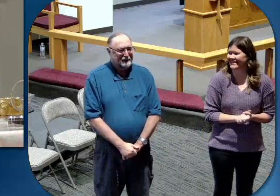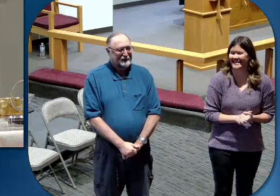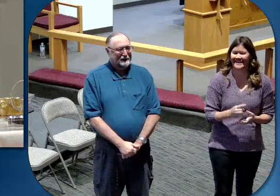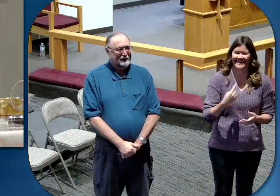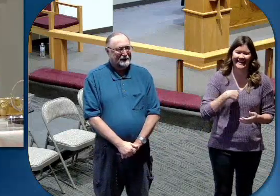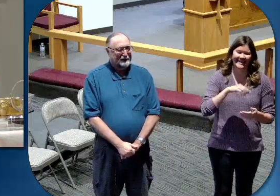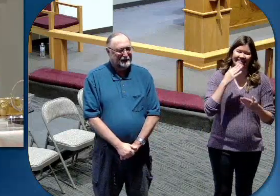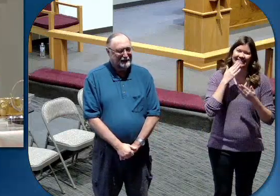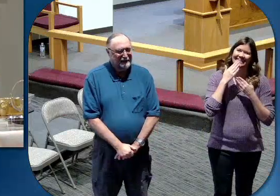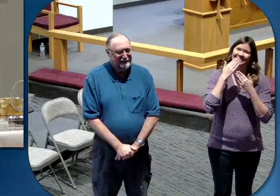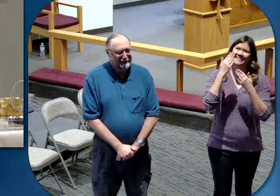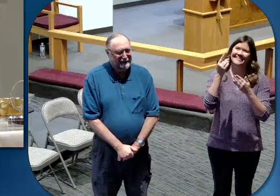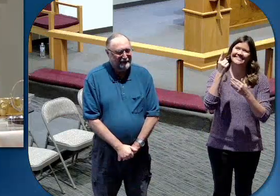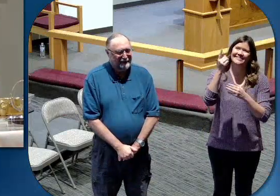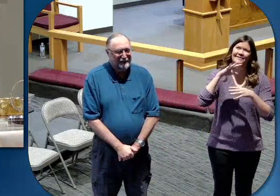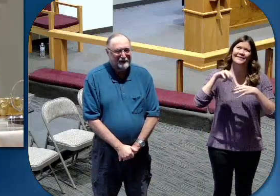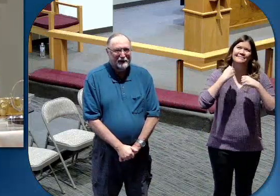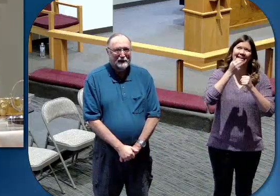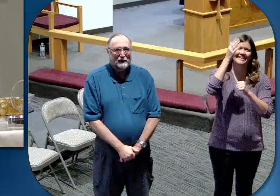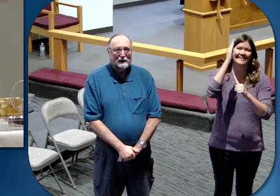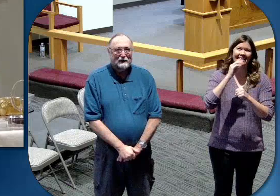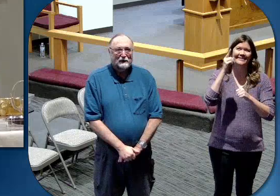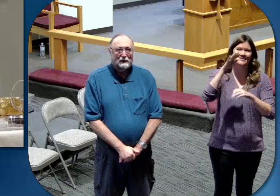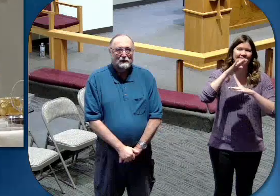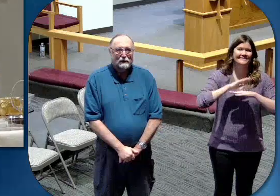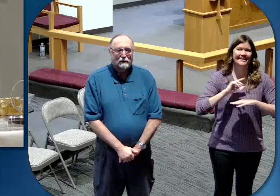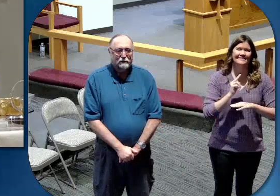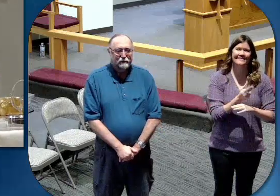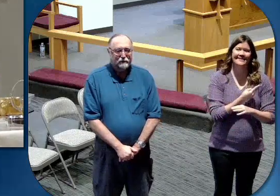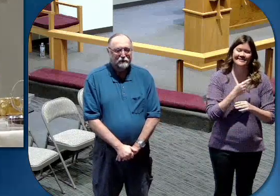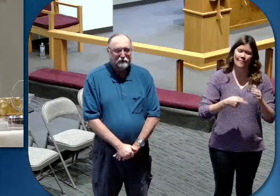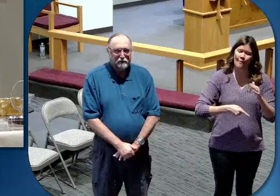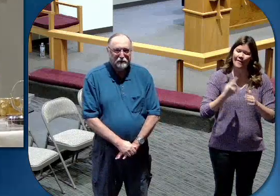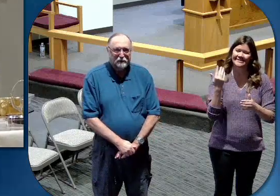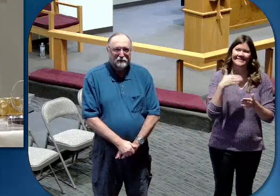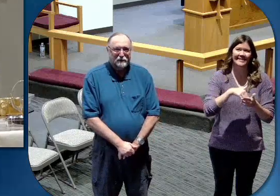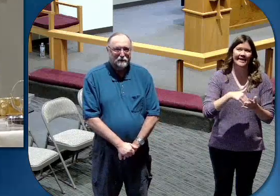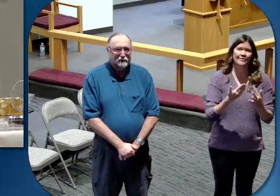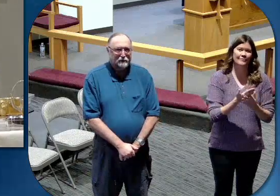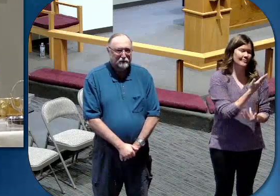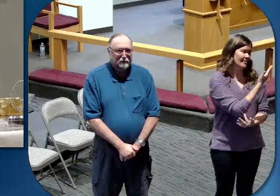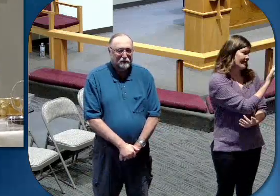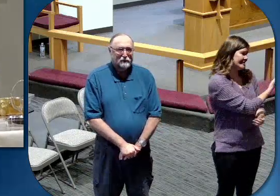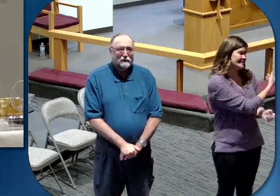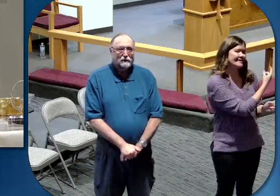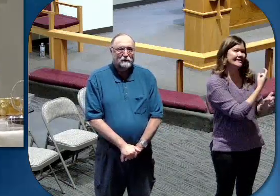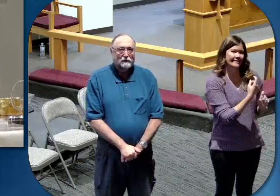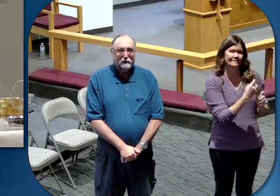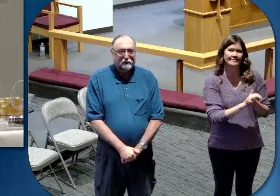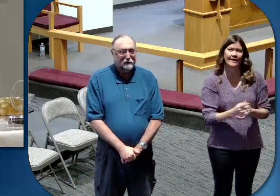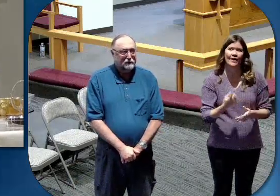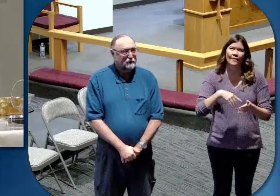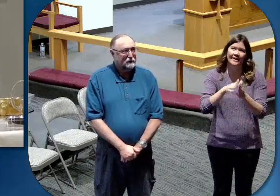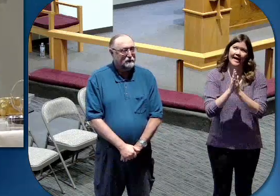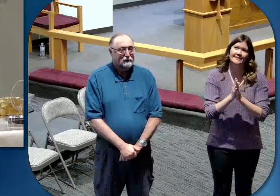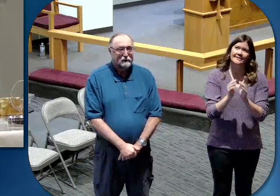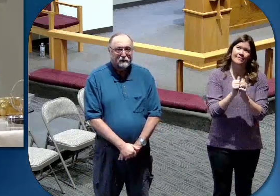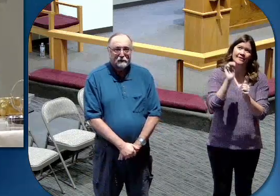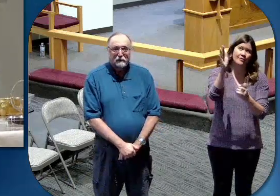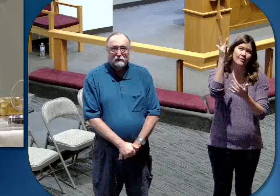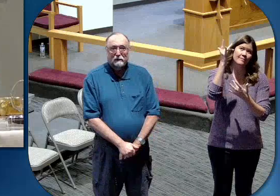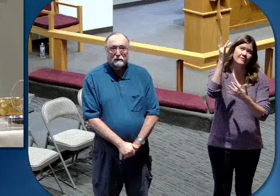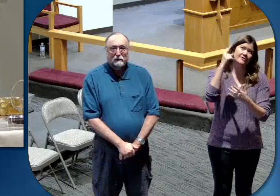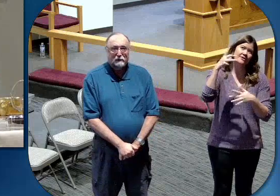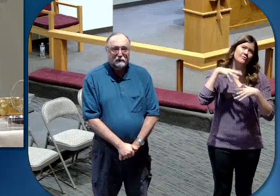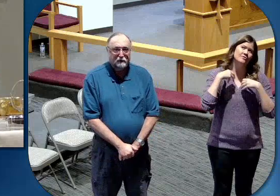We give thanks to you, Almighty God, that you have refreshed us once again through this salutary gift. And we implore you that of your mercy, you